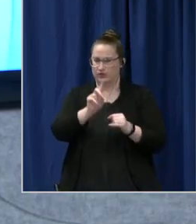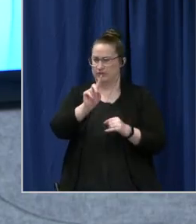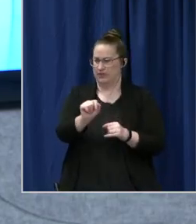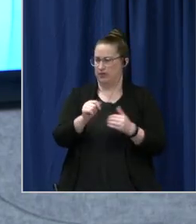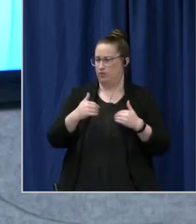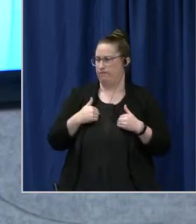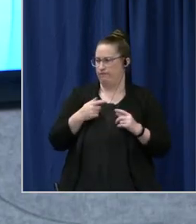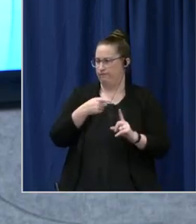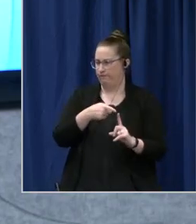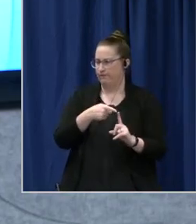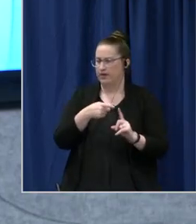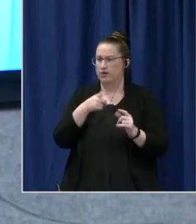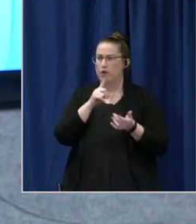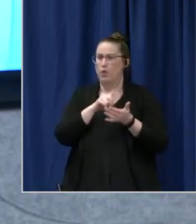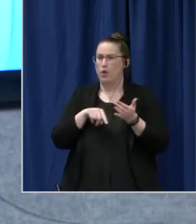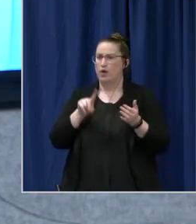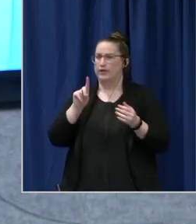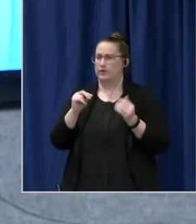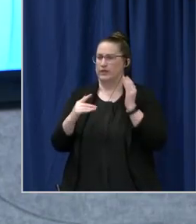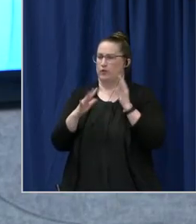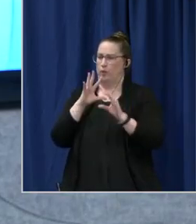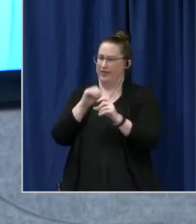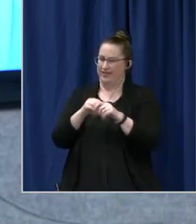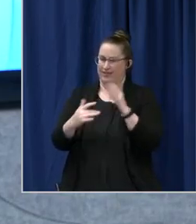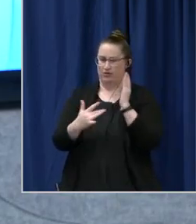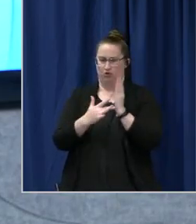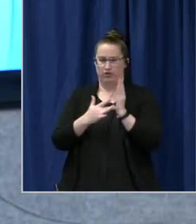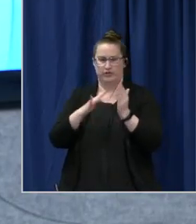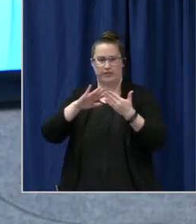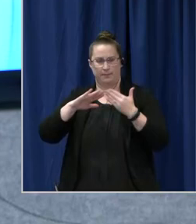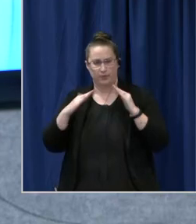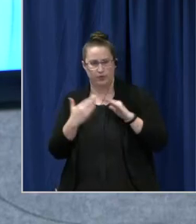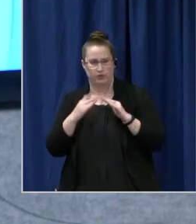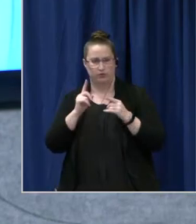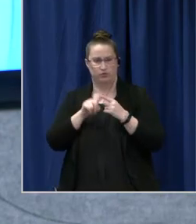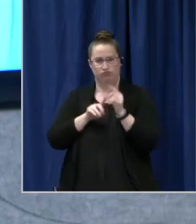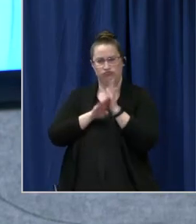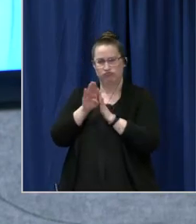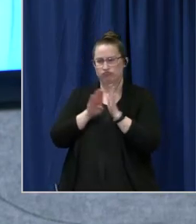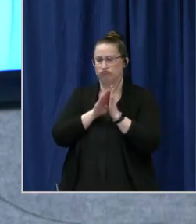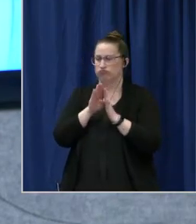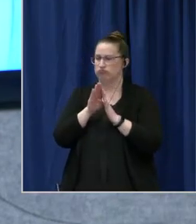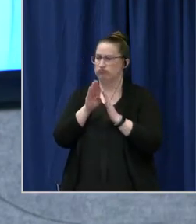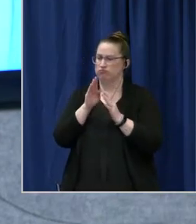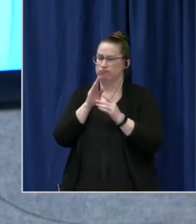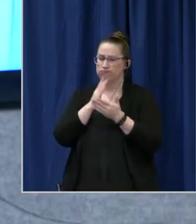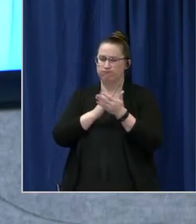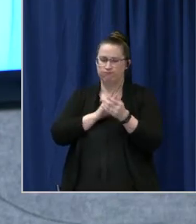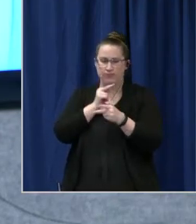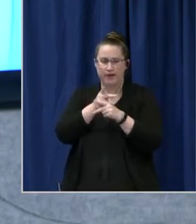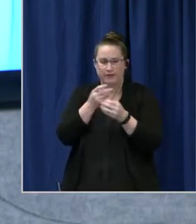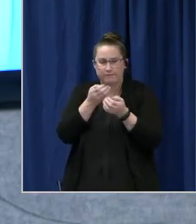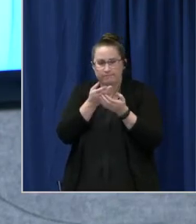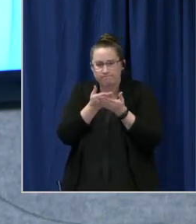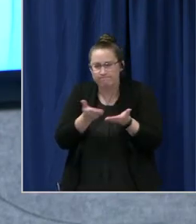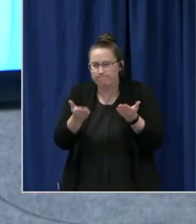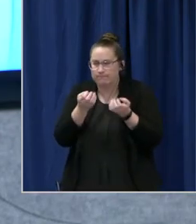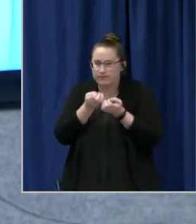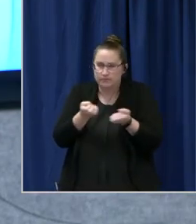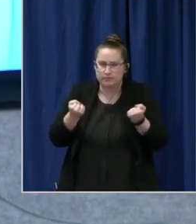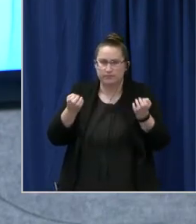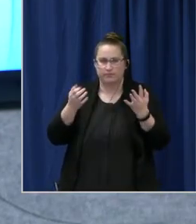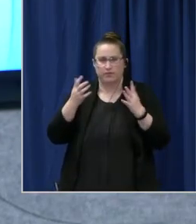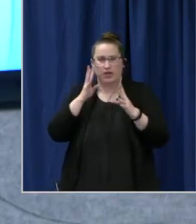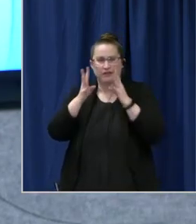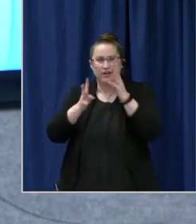we doing in the technology community to create such a device or such innovation